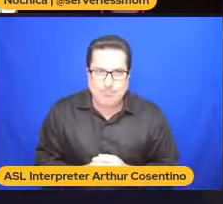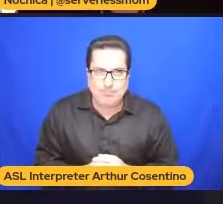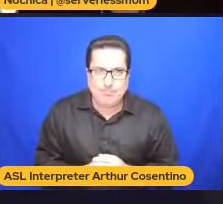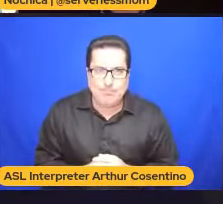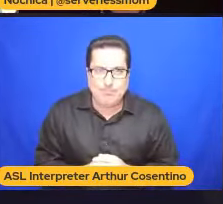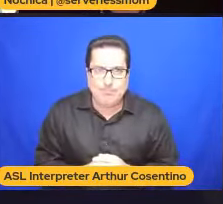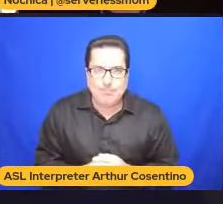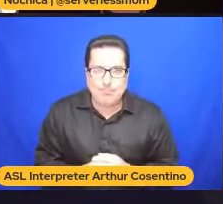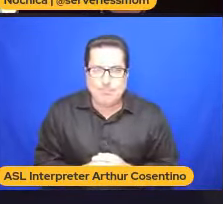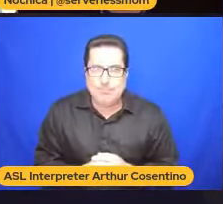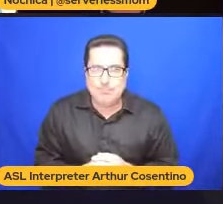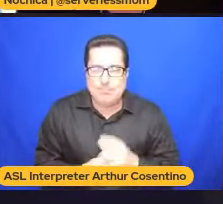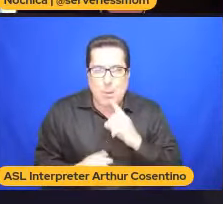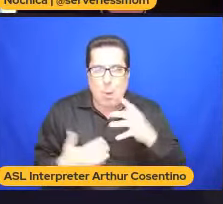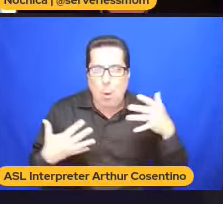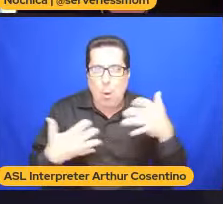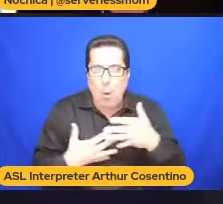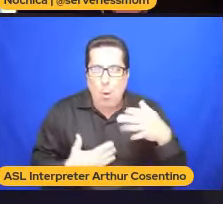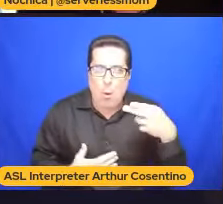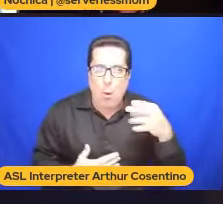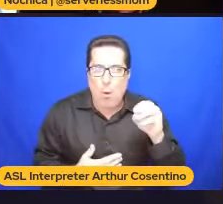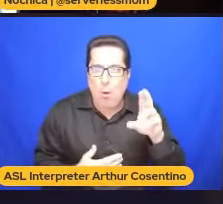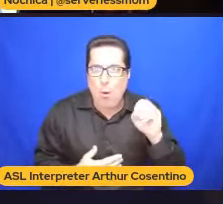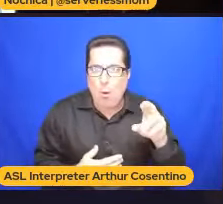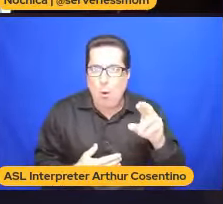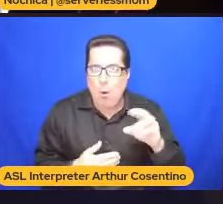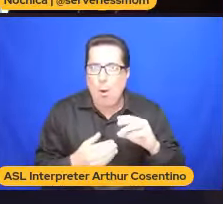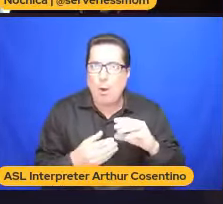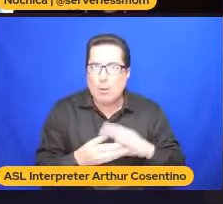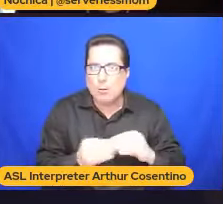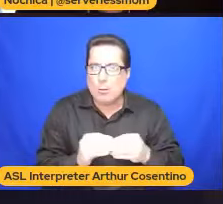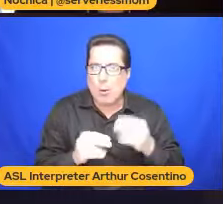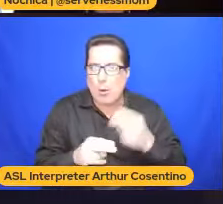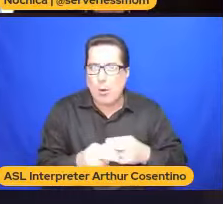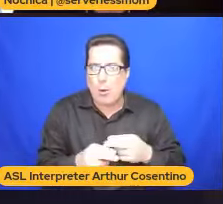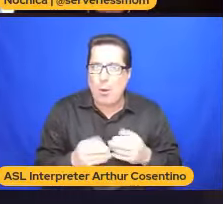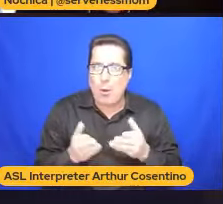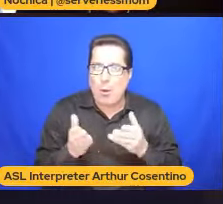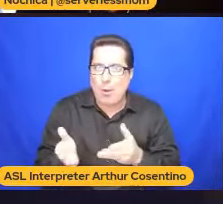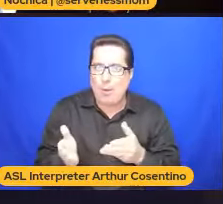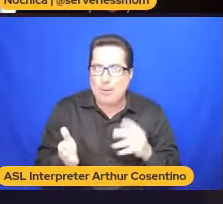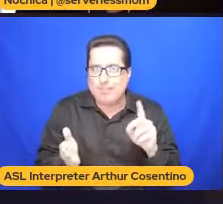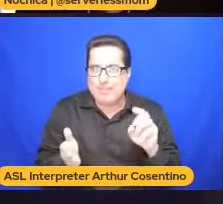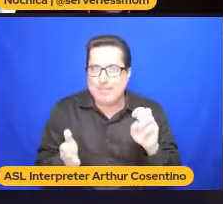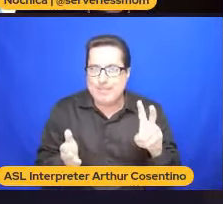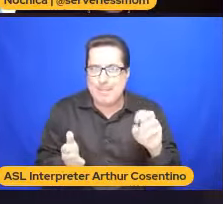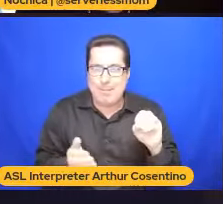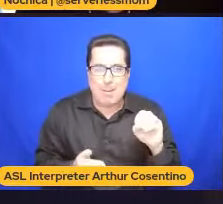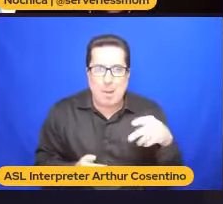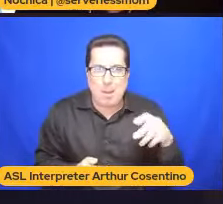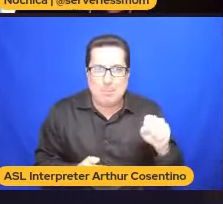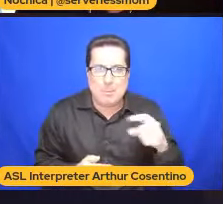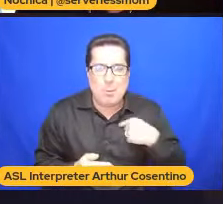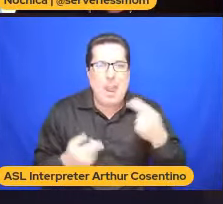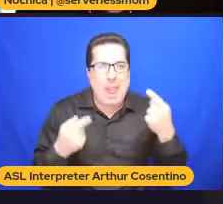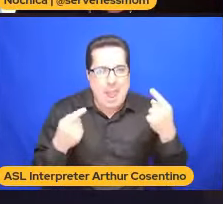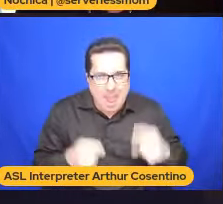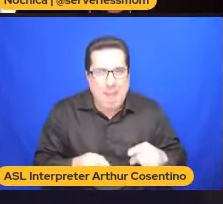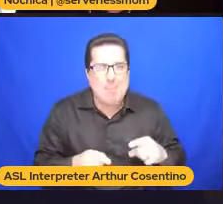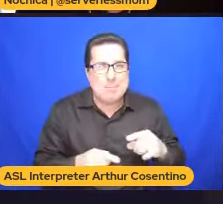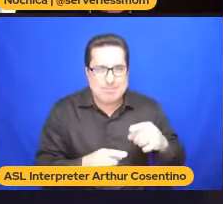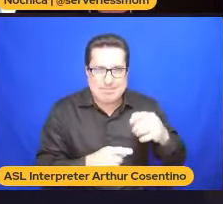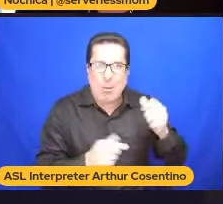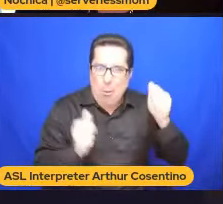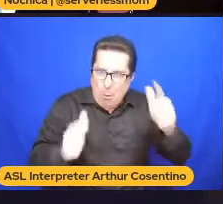A horror story called DevOps. We all have these incidents, these responses that just